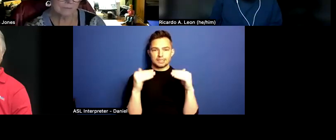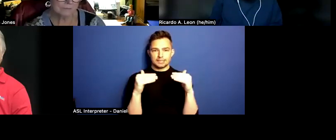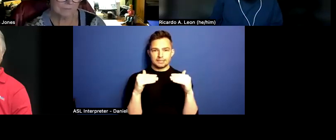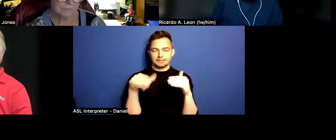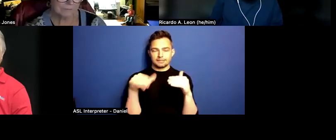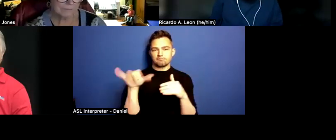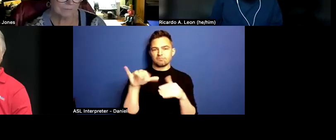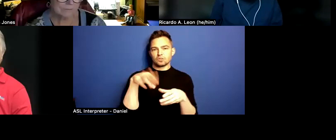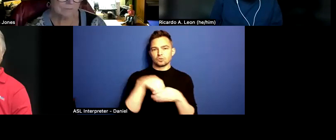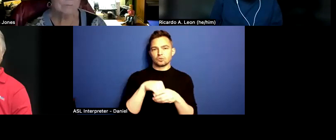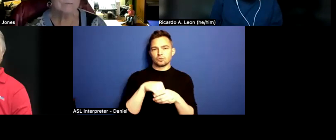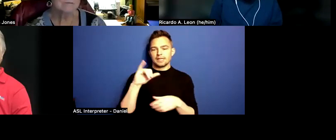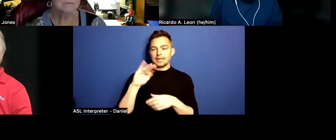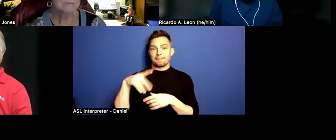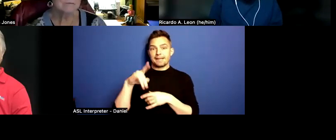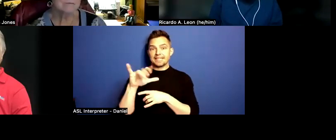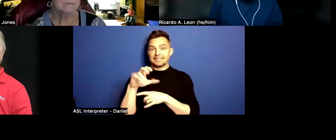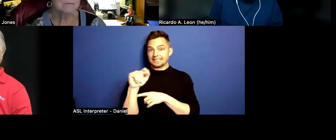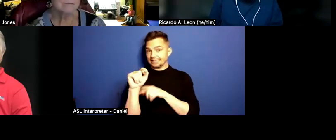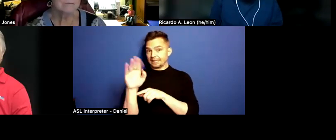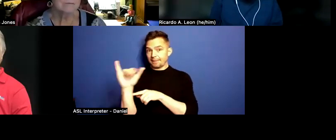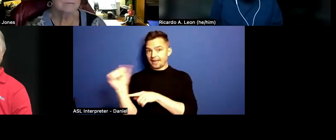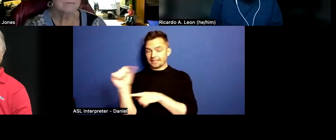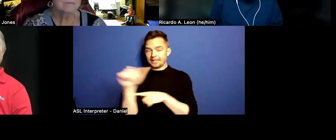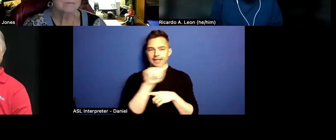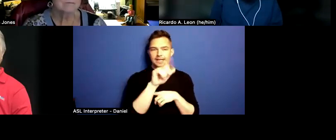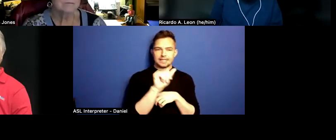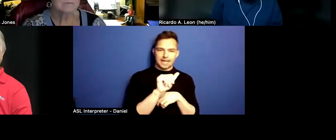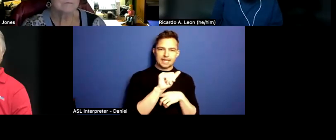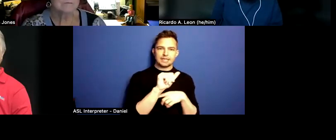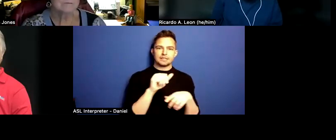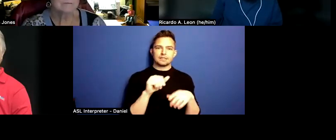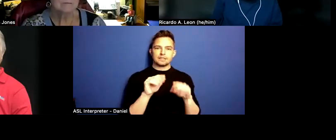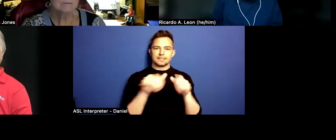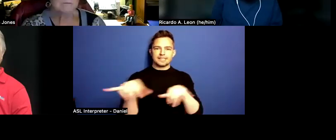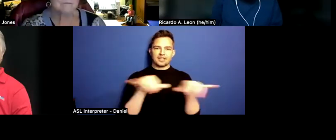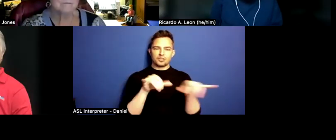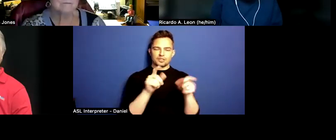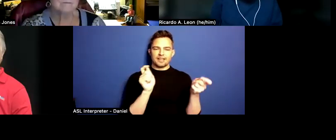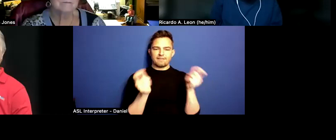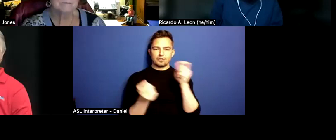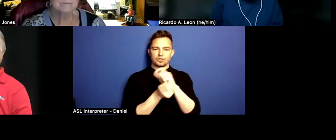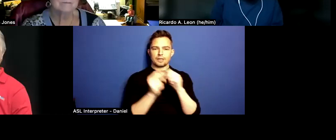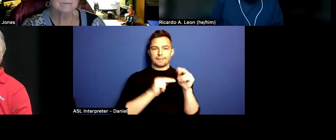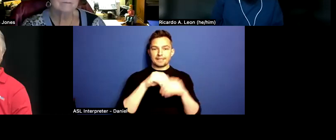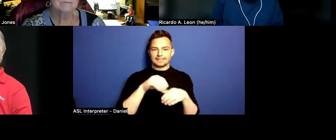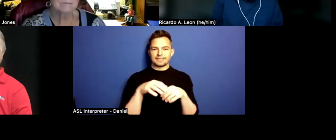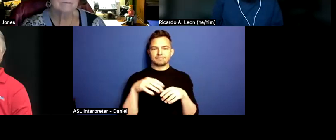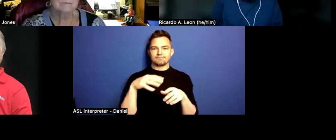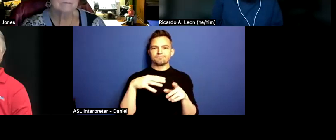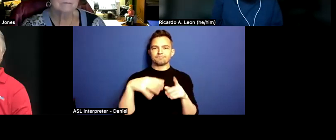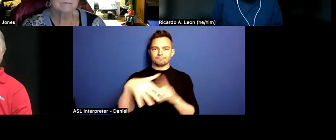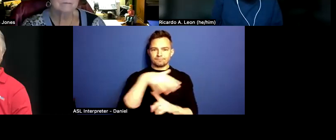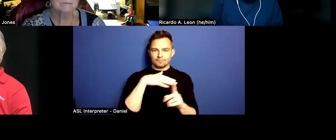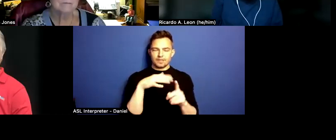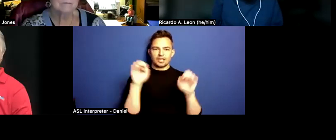including implicit bias, ADA accessibility standards and their evolution in the built environment, education